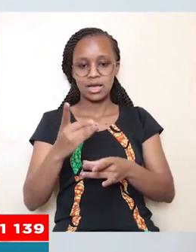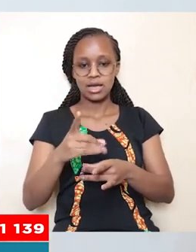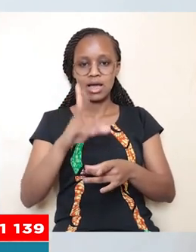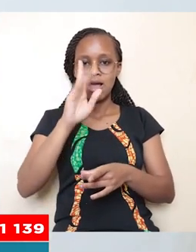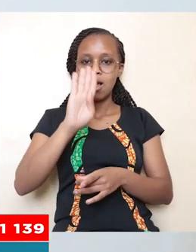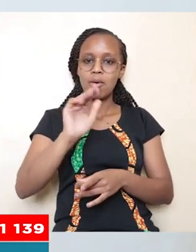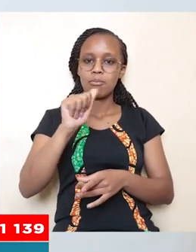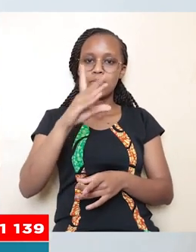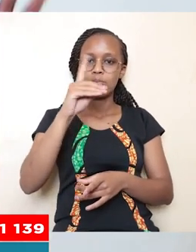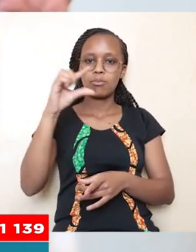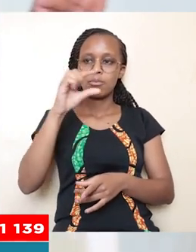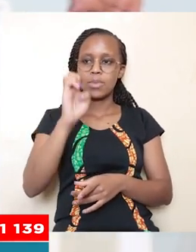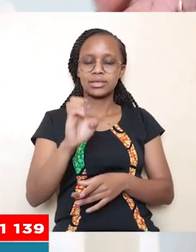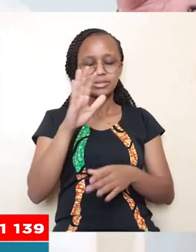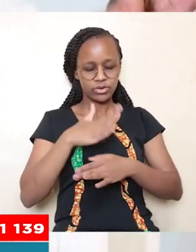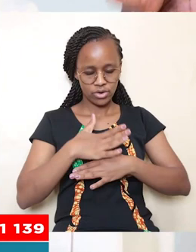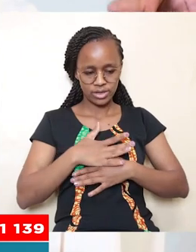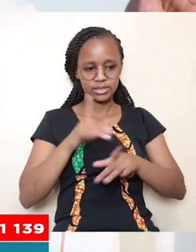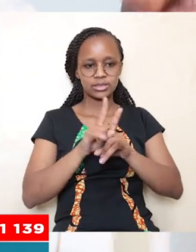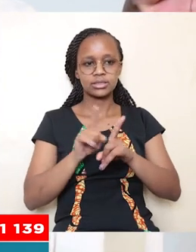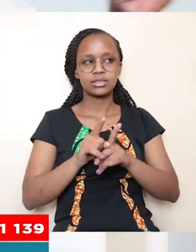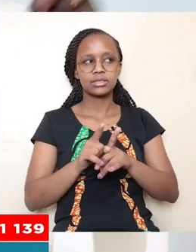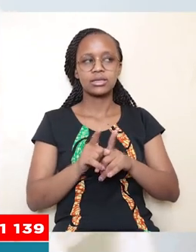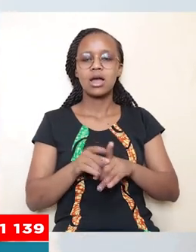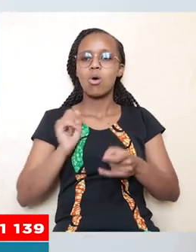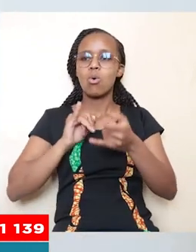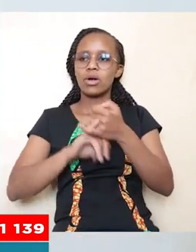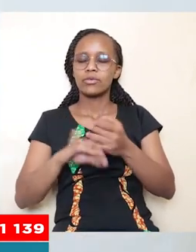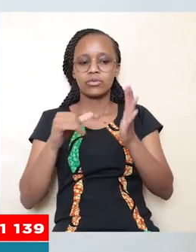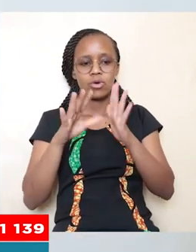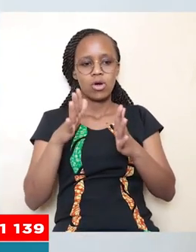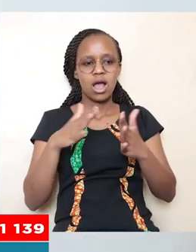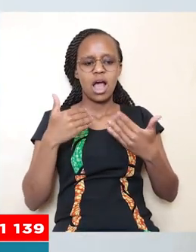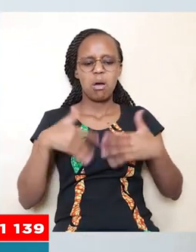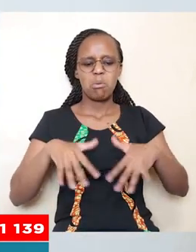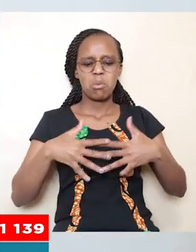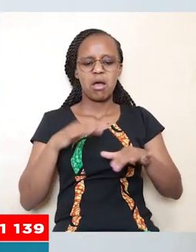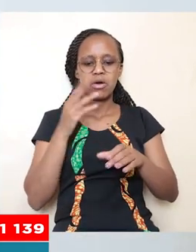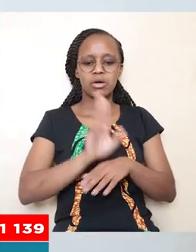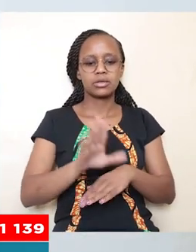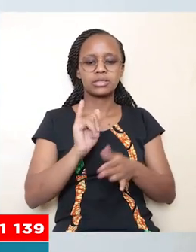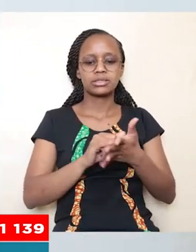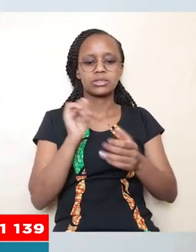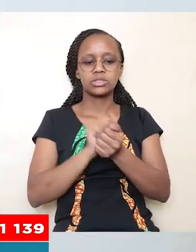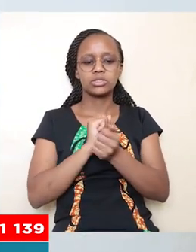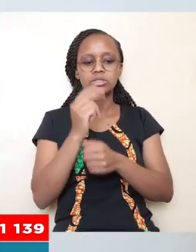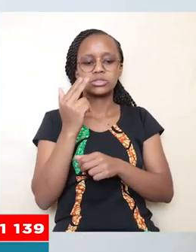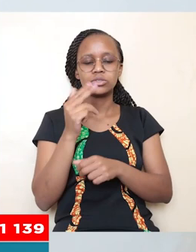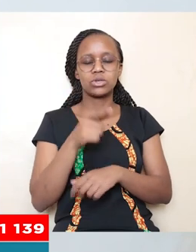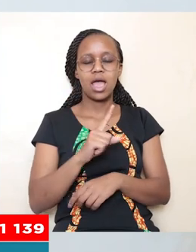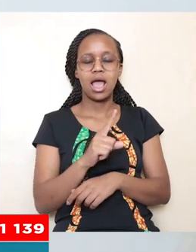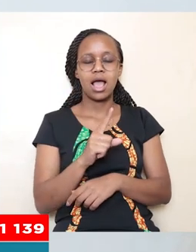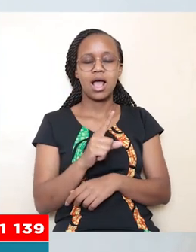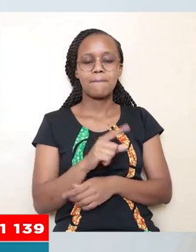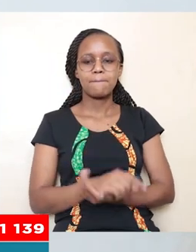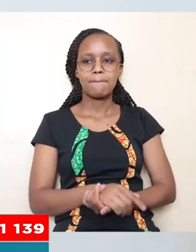honor. If you know that your wife has some weaknesses, please don't use them to malign her name. Don't